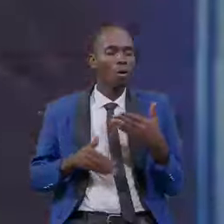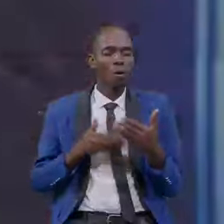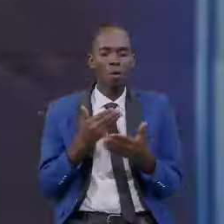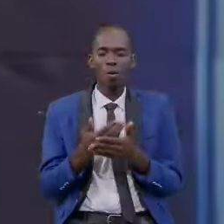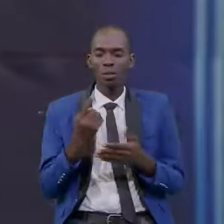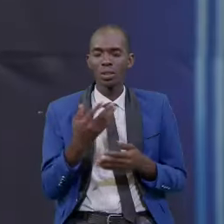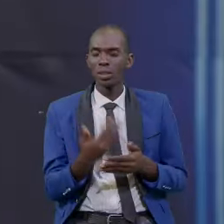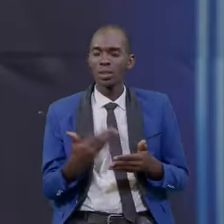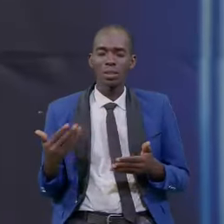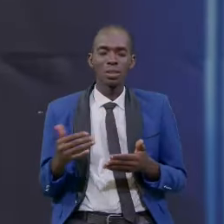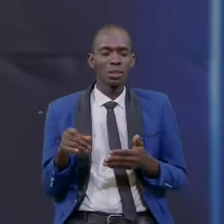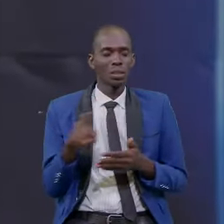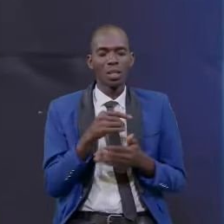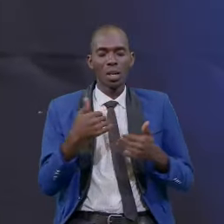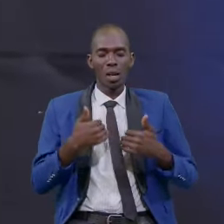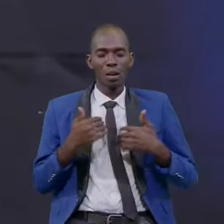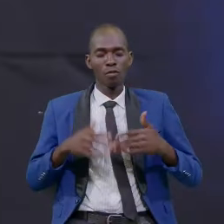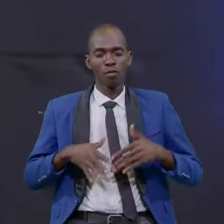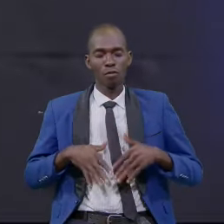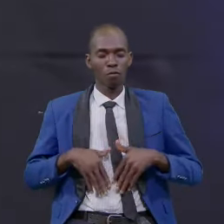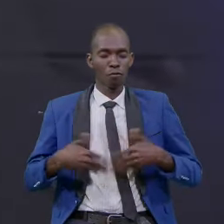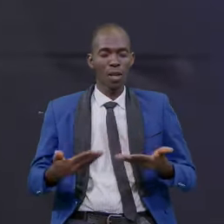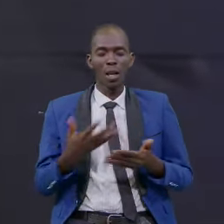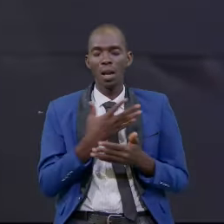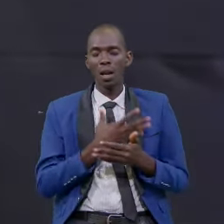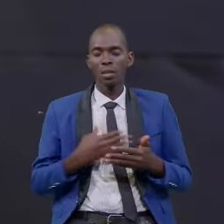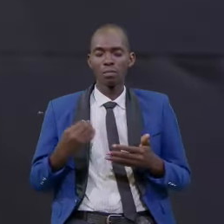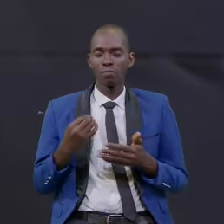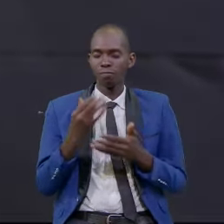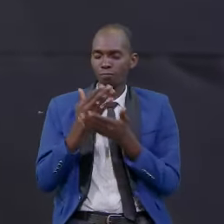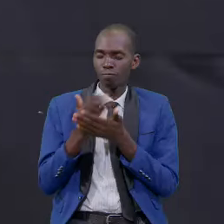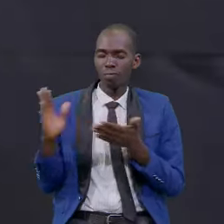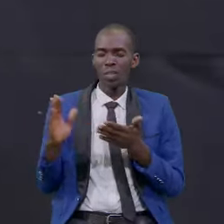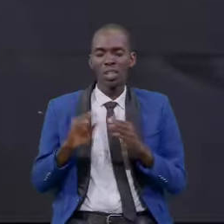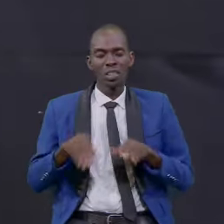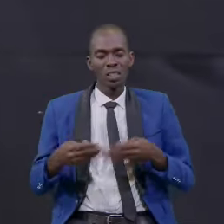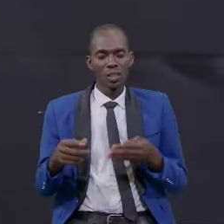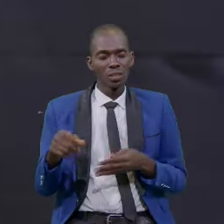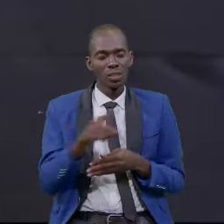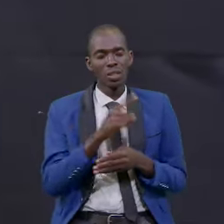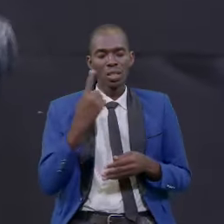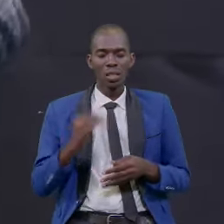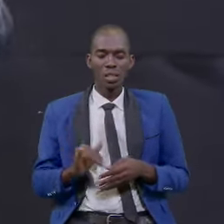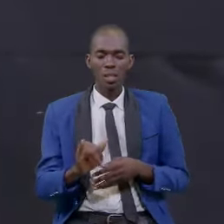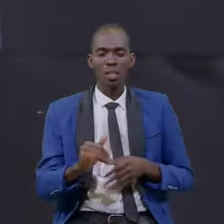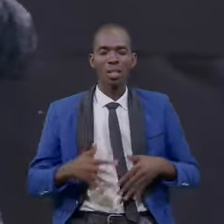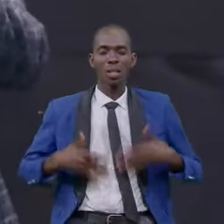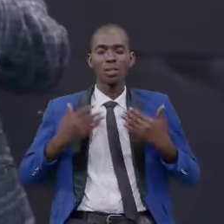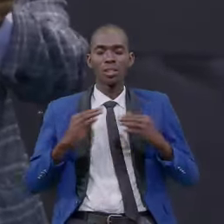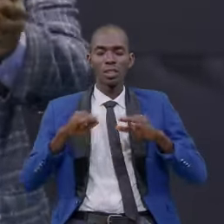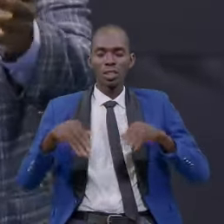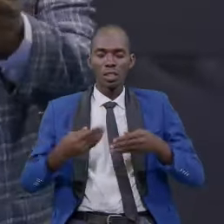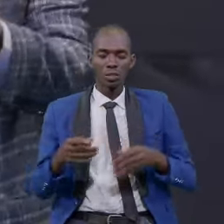have confessed and forsaken. Give them, Lord, eternal life. Give them salvation. Give